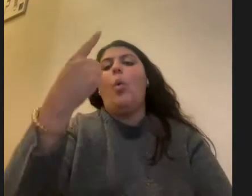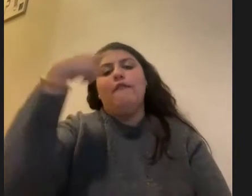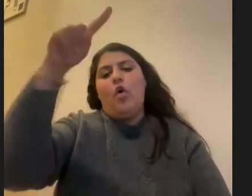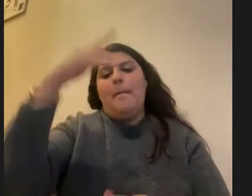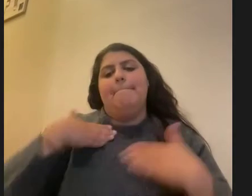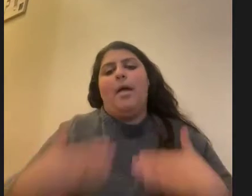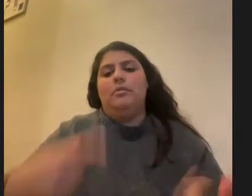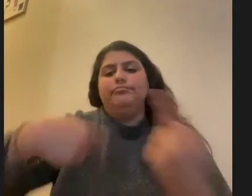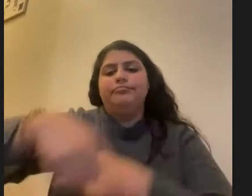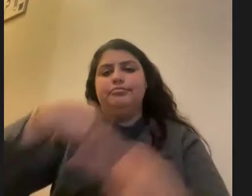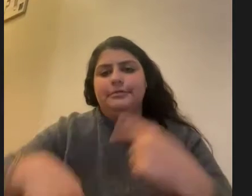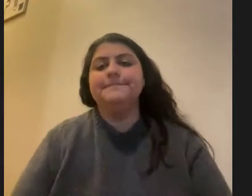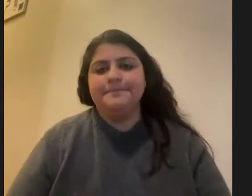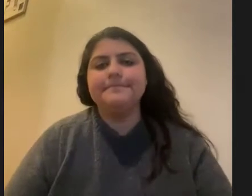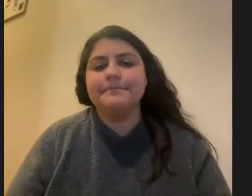Yeah. All right.